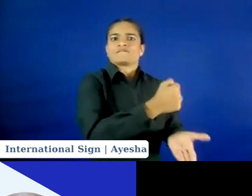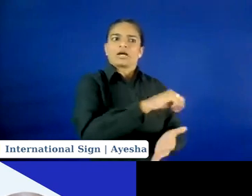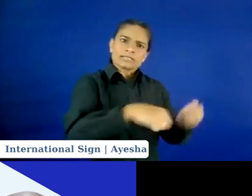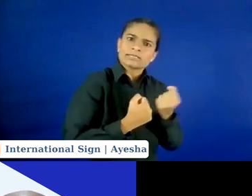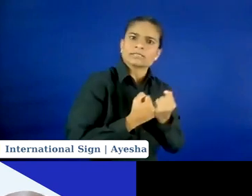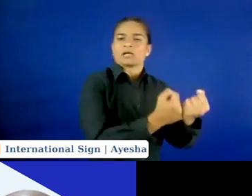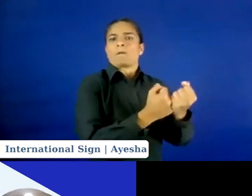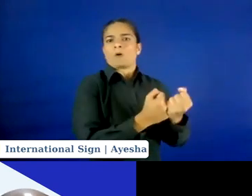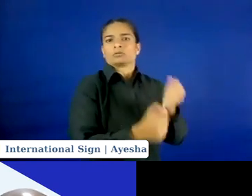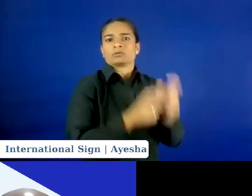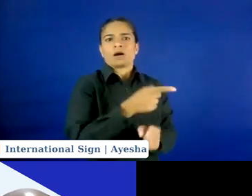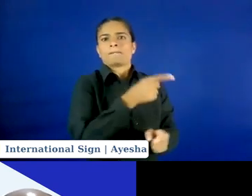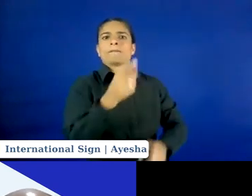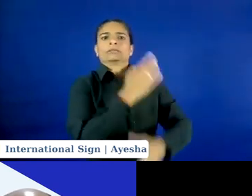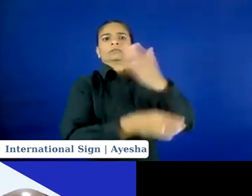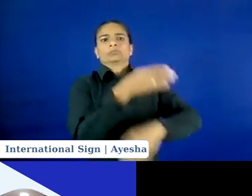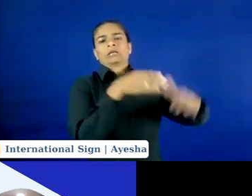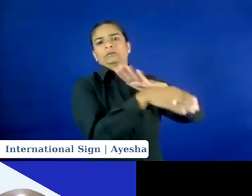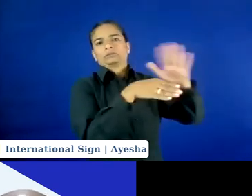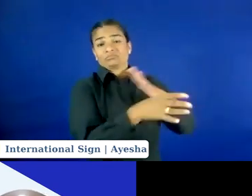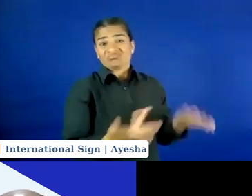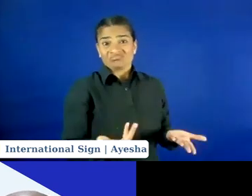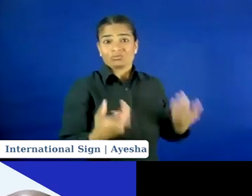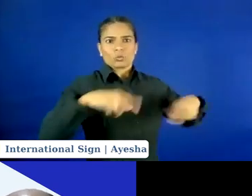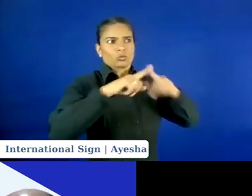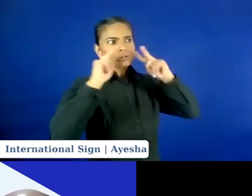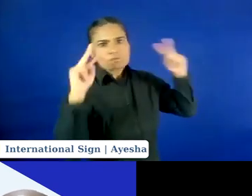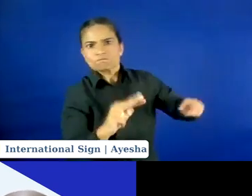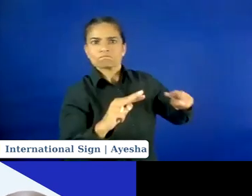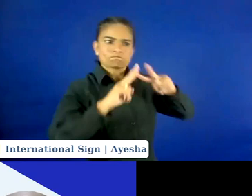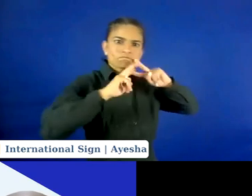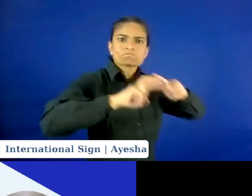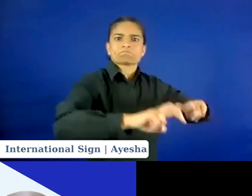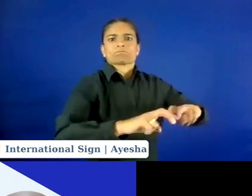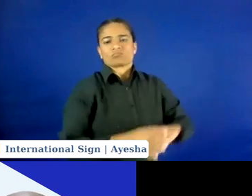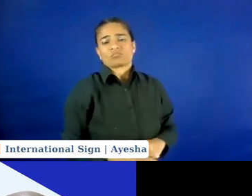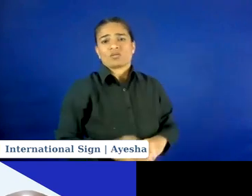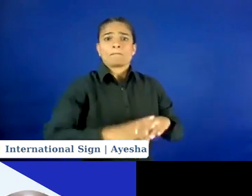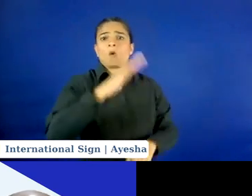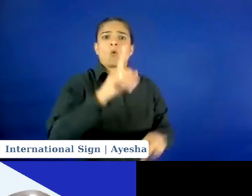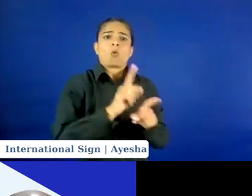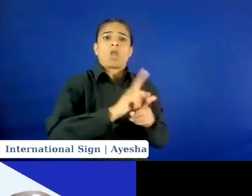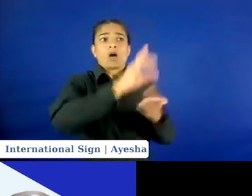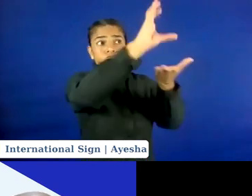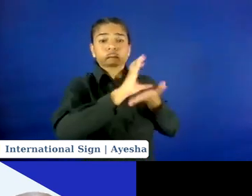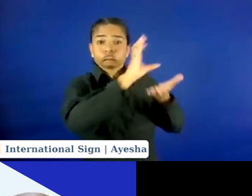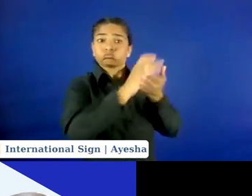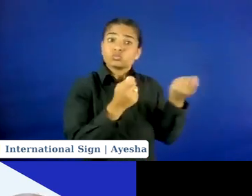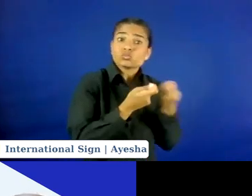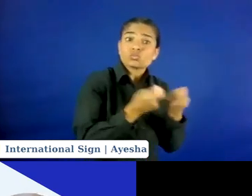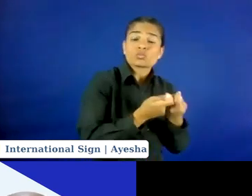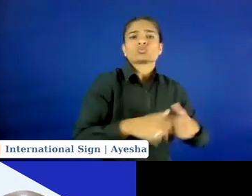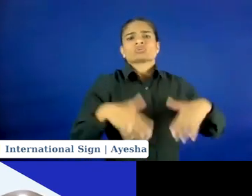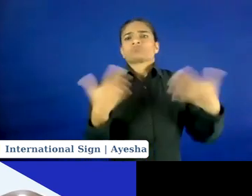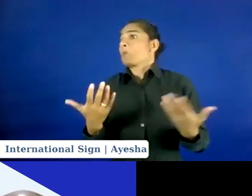also involve looking in both contributory and non-contributory sources. This to ensure that